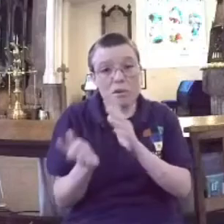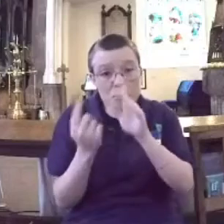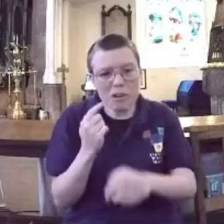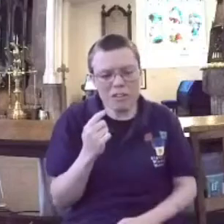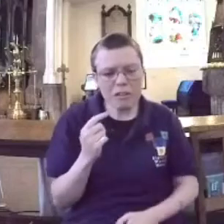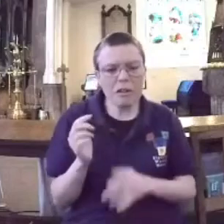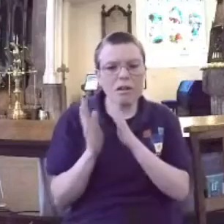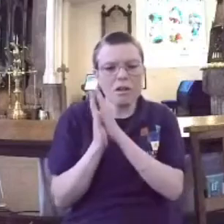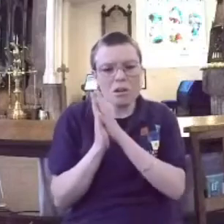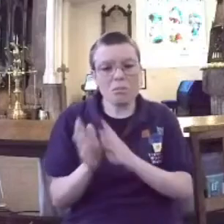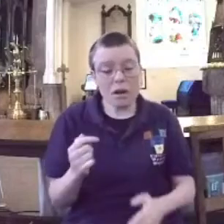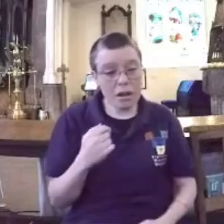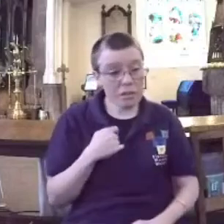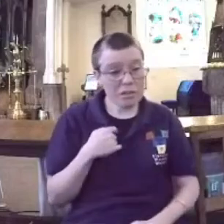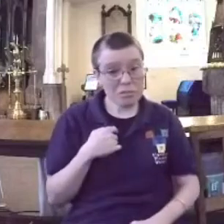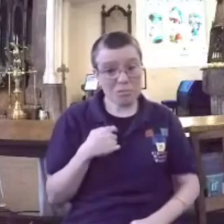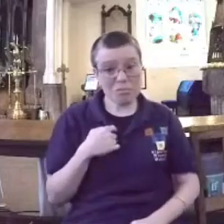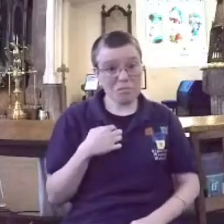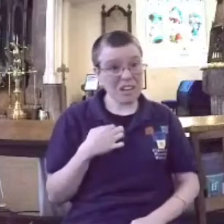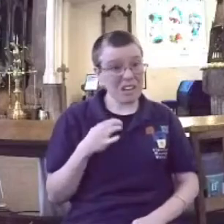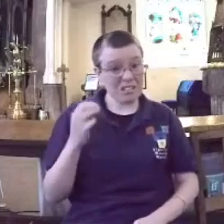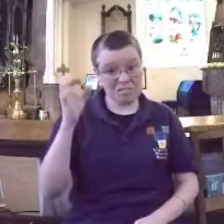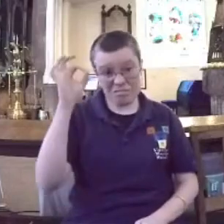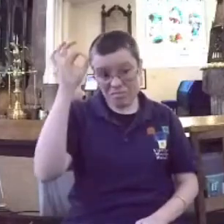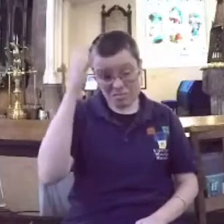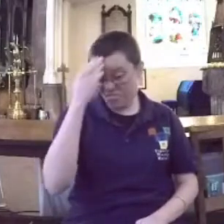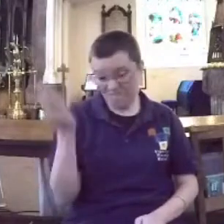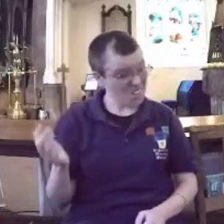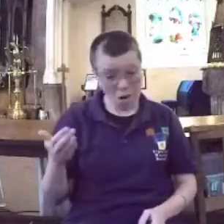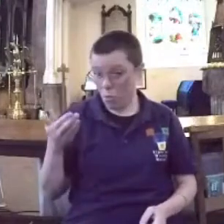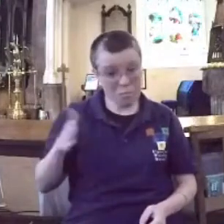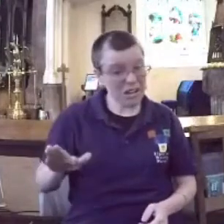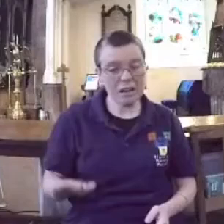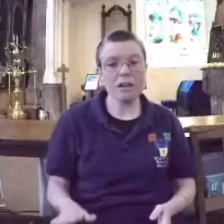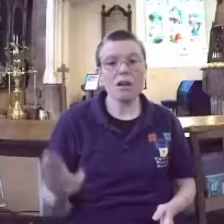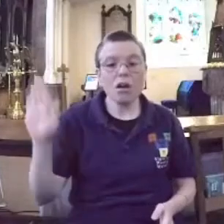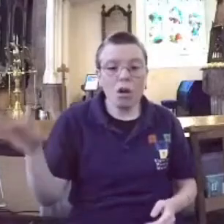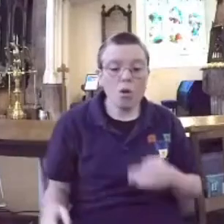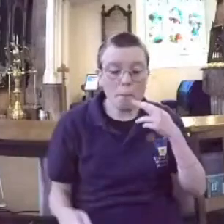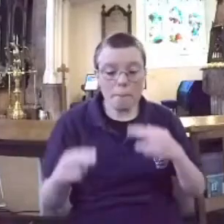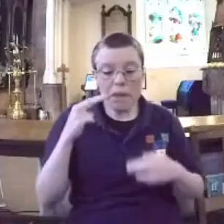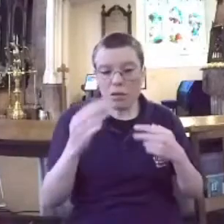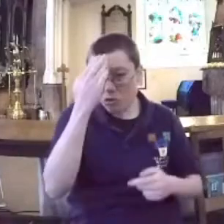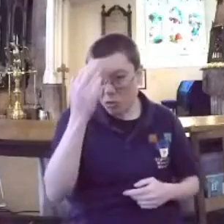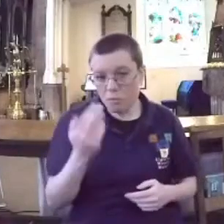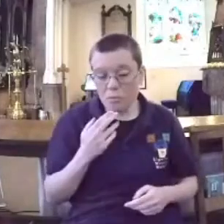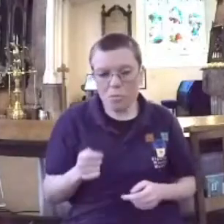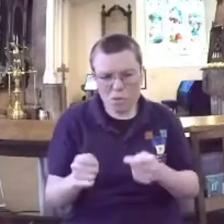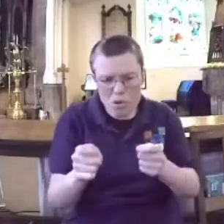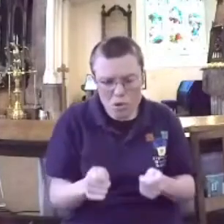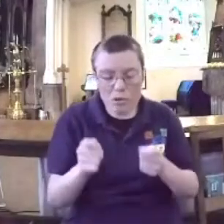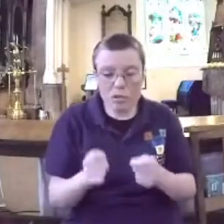I didn't even know that I had made. There were all the meals people cooked and